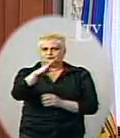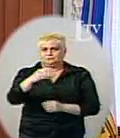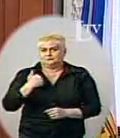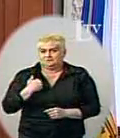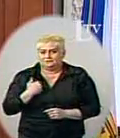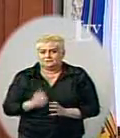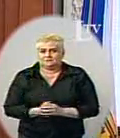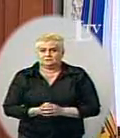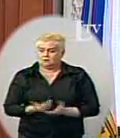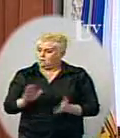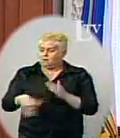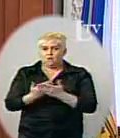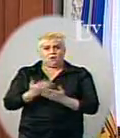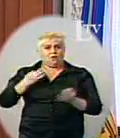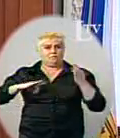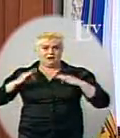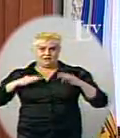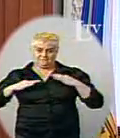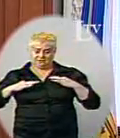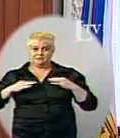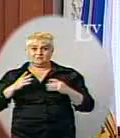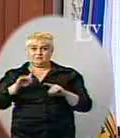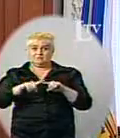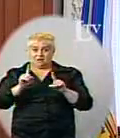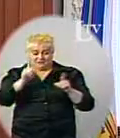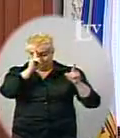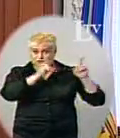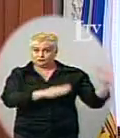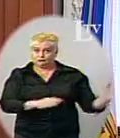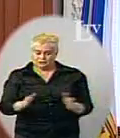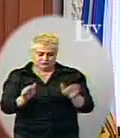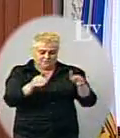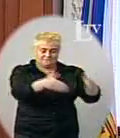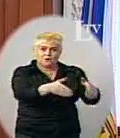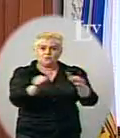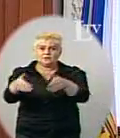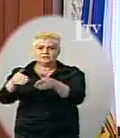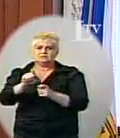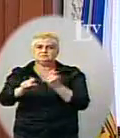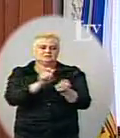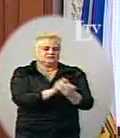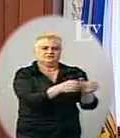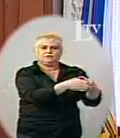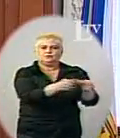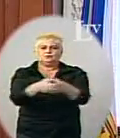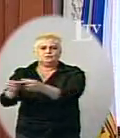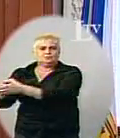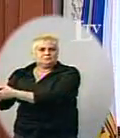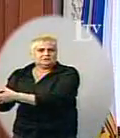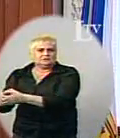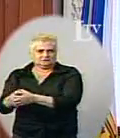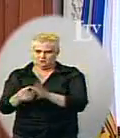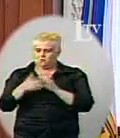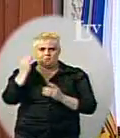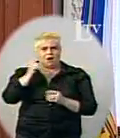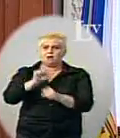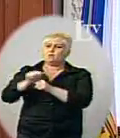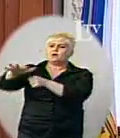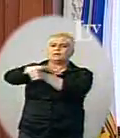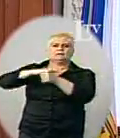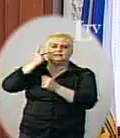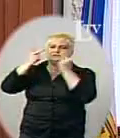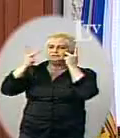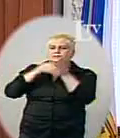benefit, the strategy specifically and appropriately targets groups that are underrepresented in the workforce,